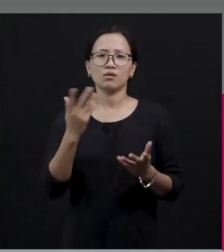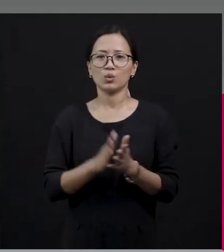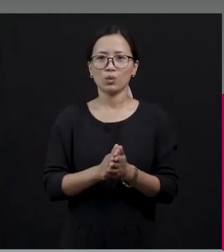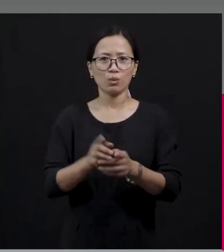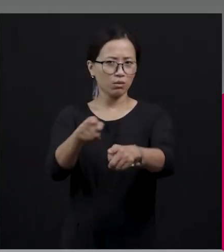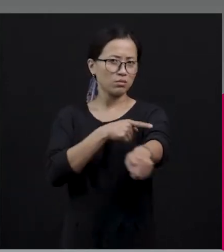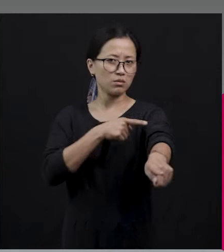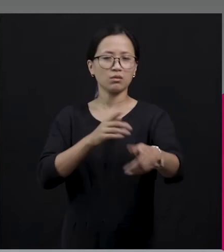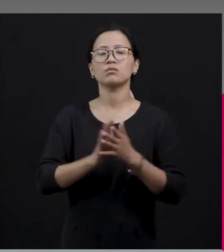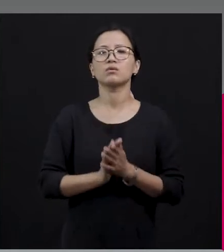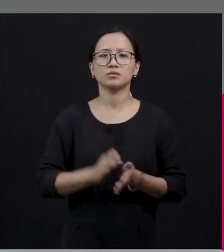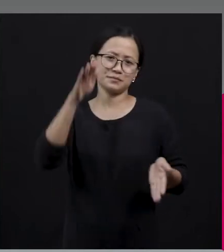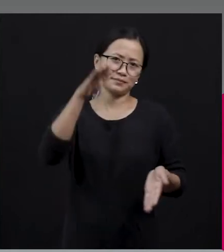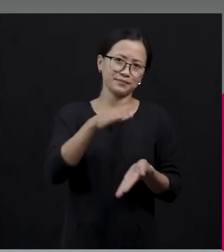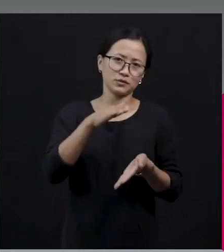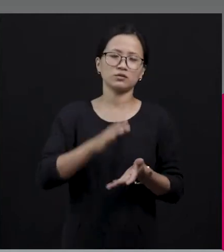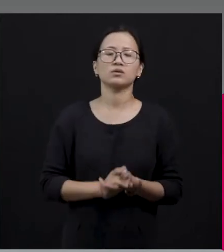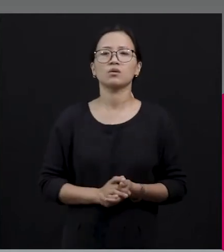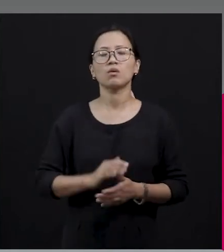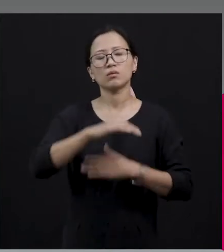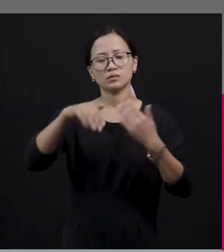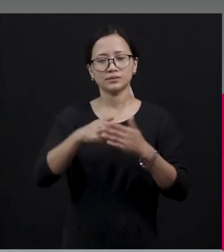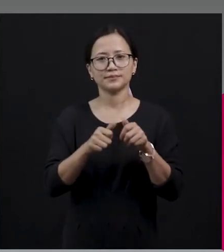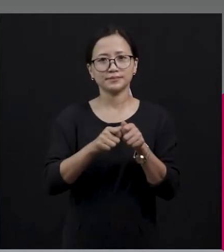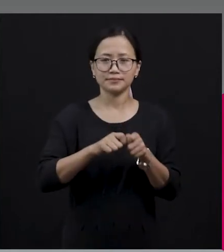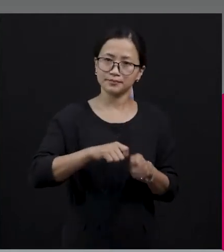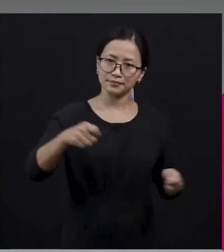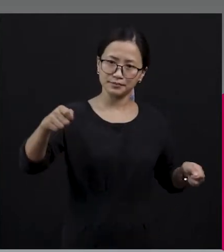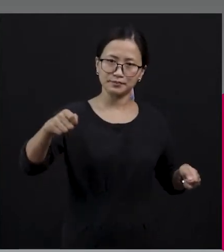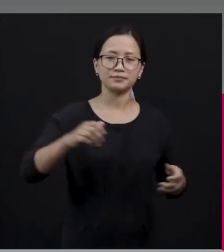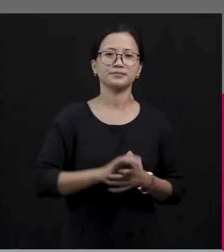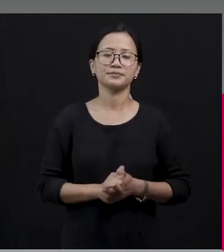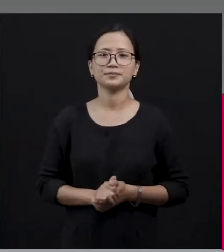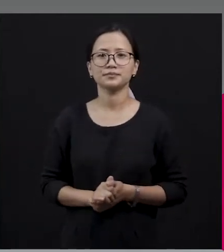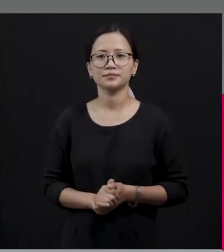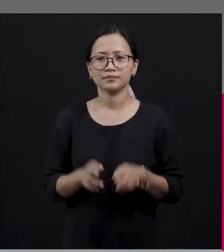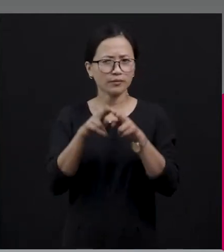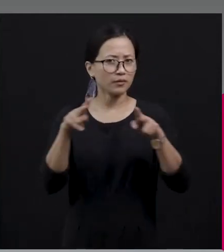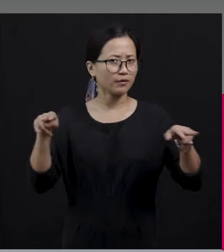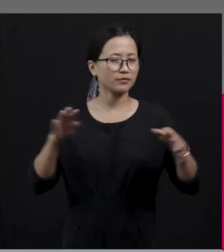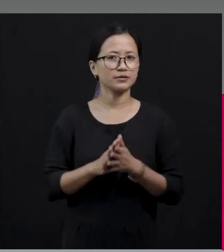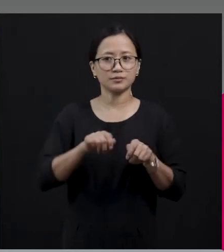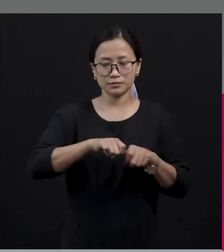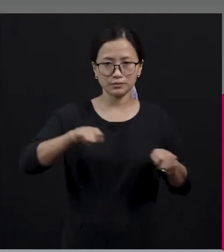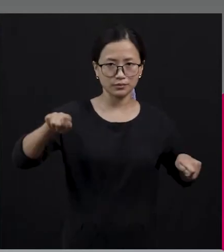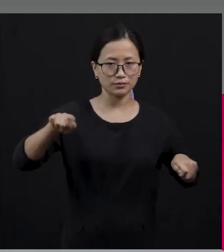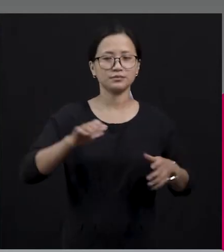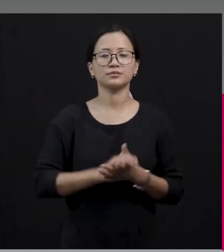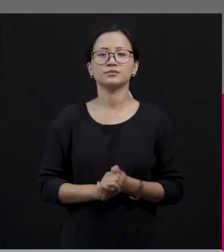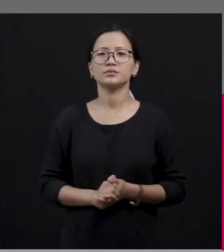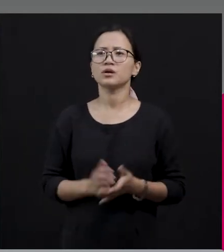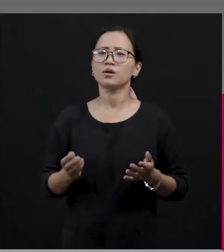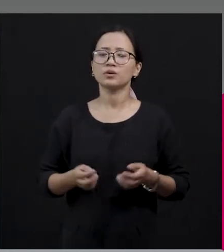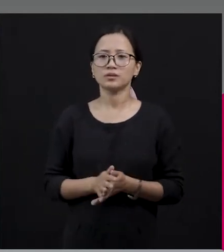right? All these are measurements. So today we'll be learning about different measurements, all right?